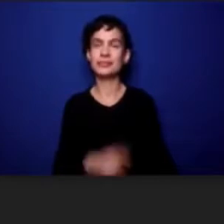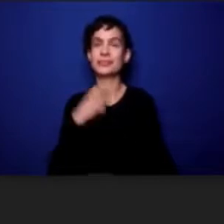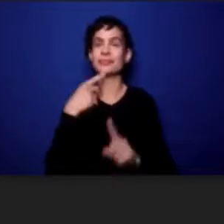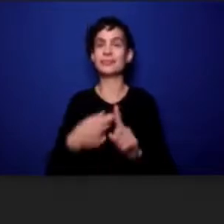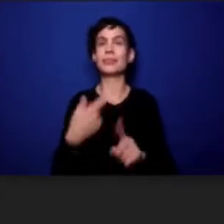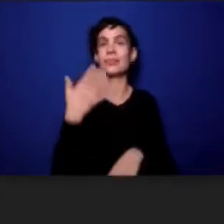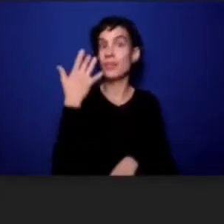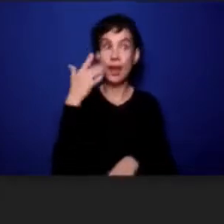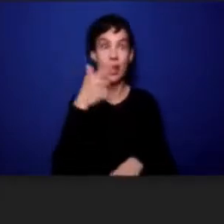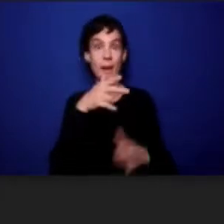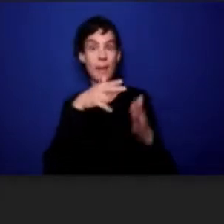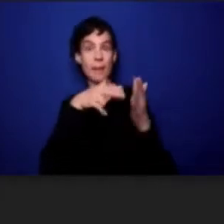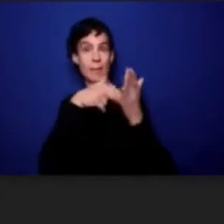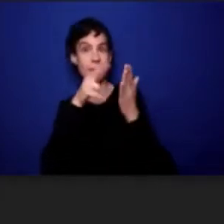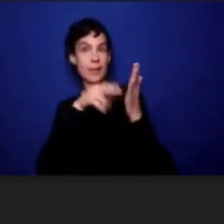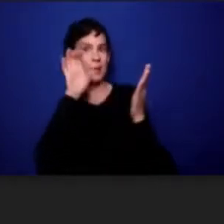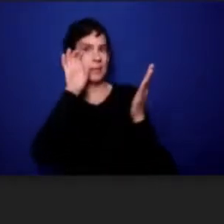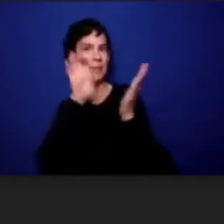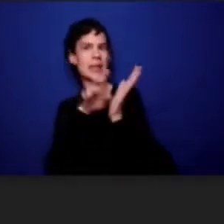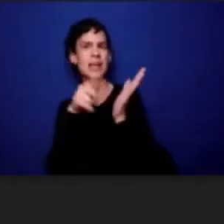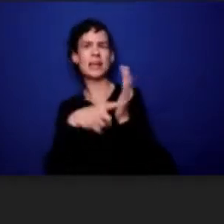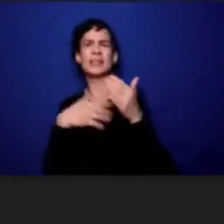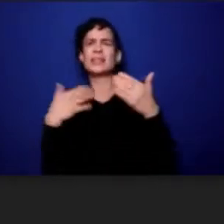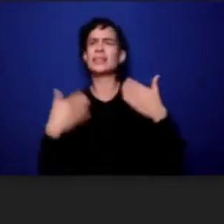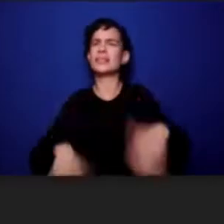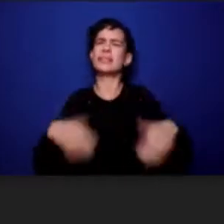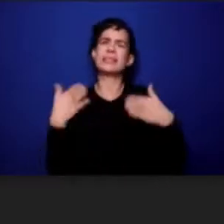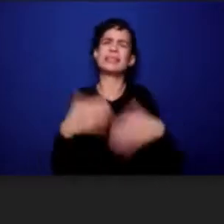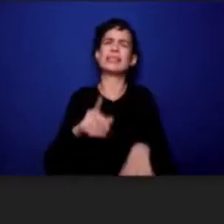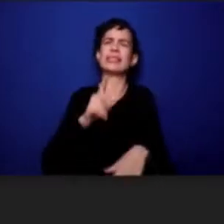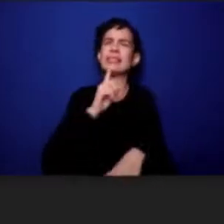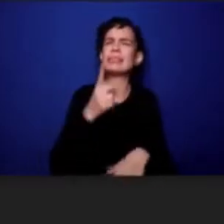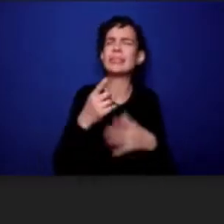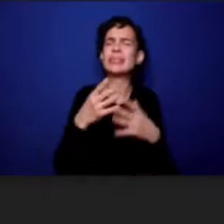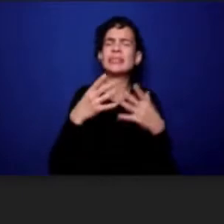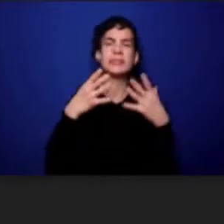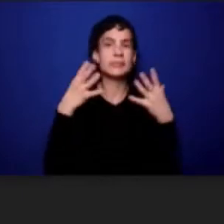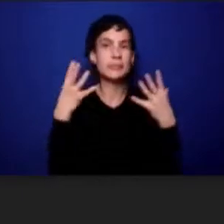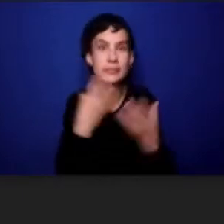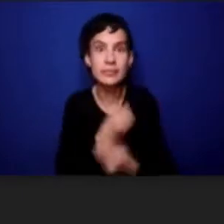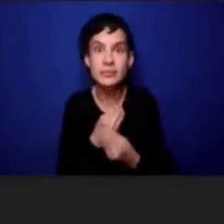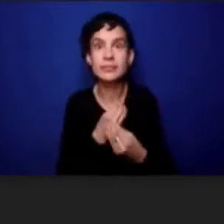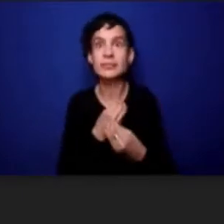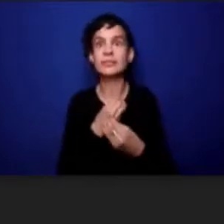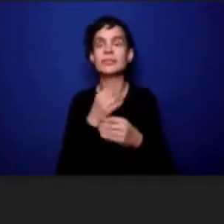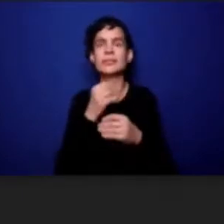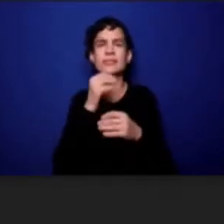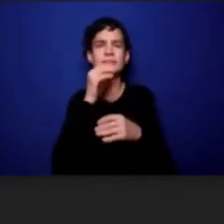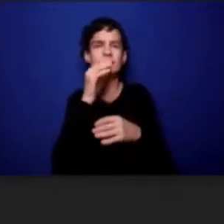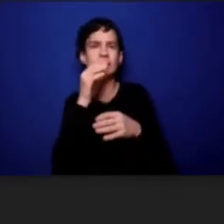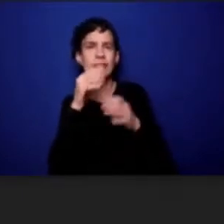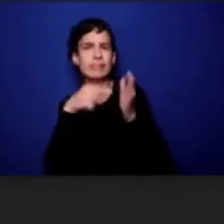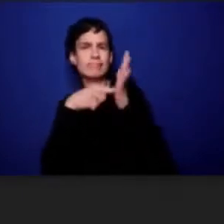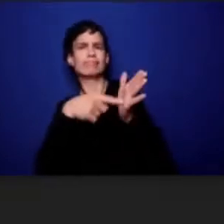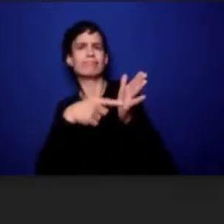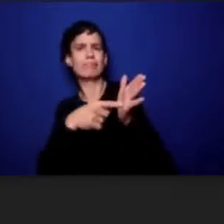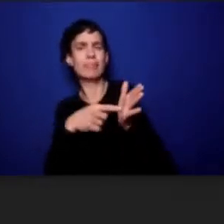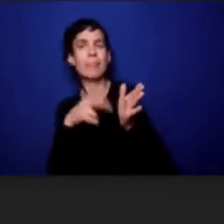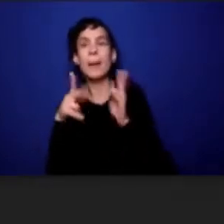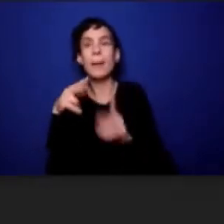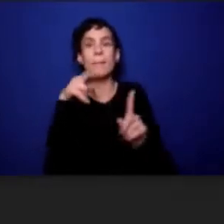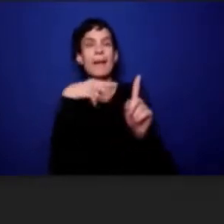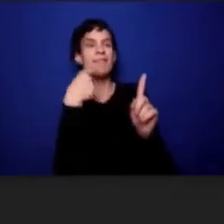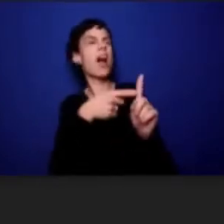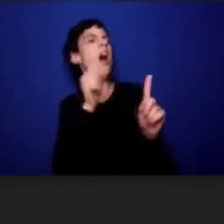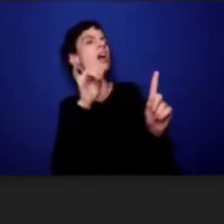because the portraits that I was studying were just so stylized in general. Right. And so why did people look at the face of the queen and think this is what she looked like,